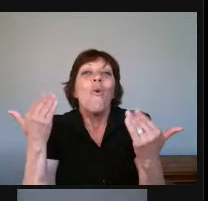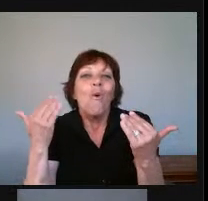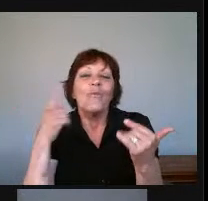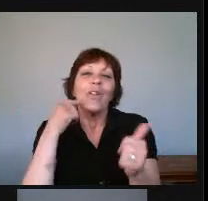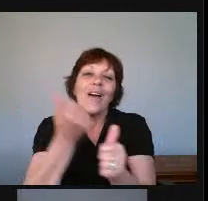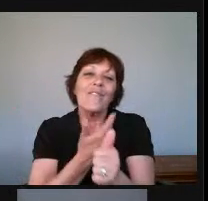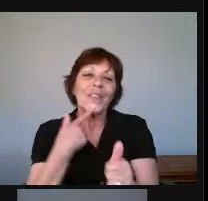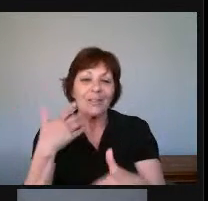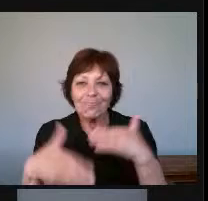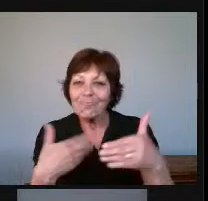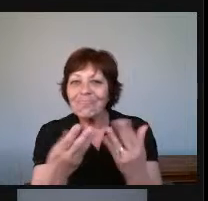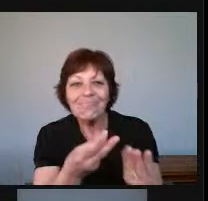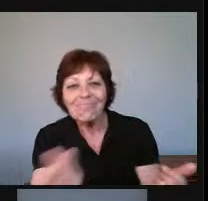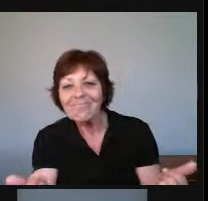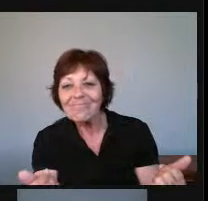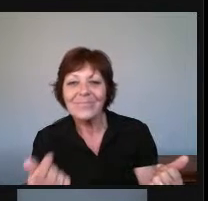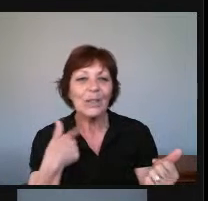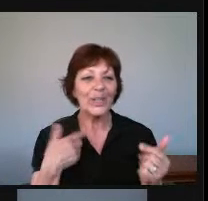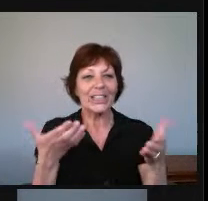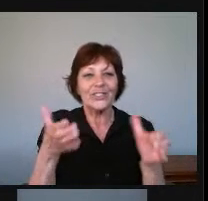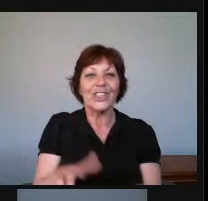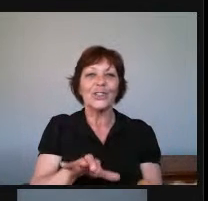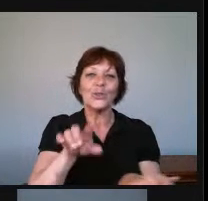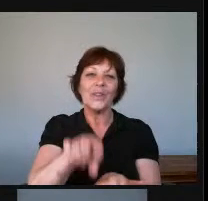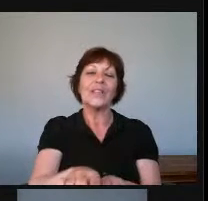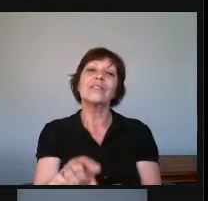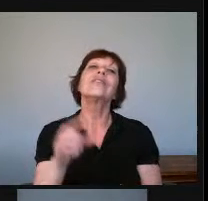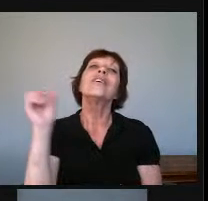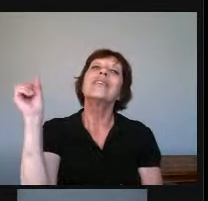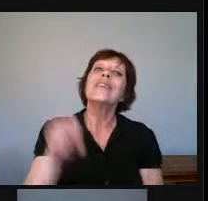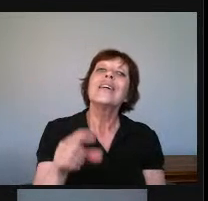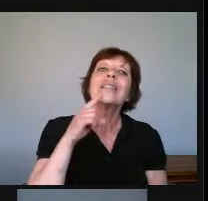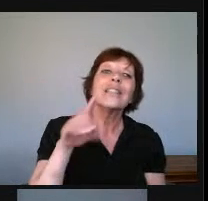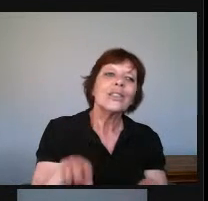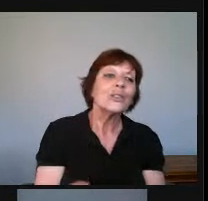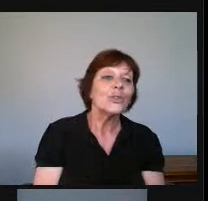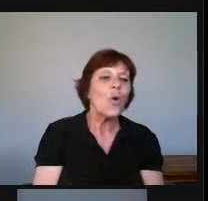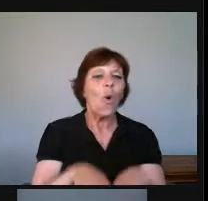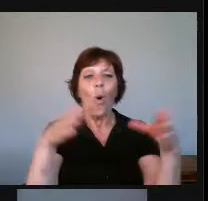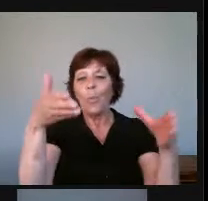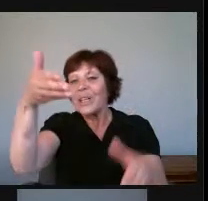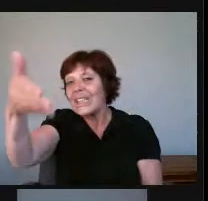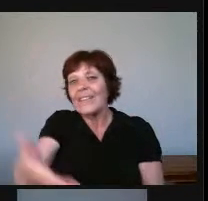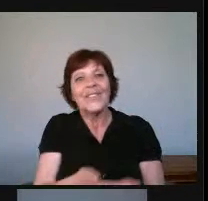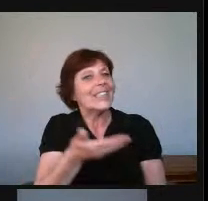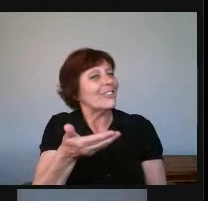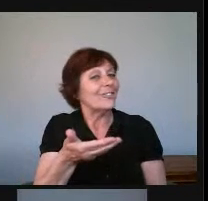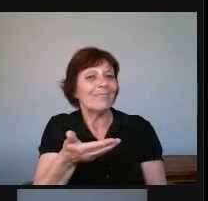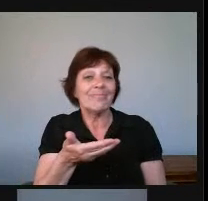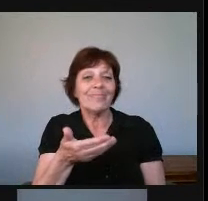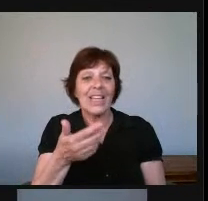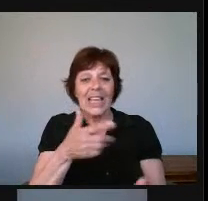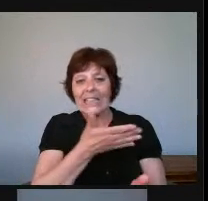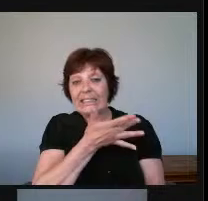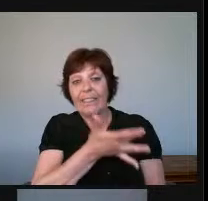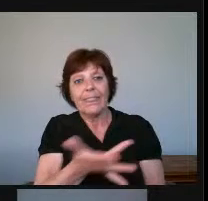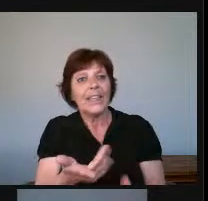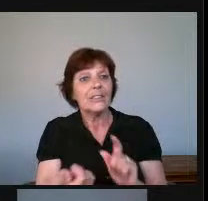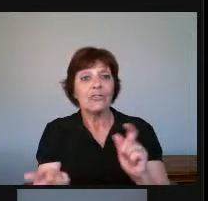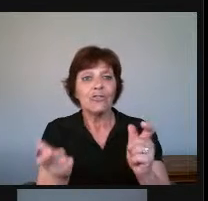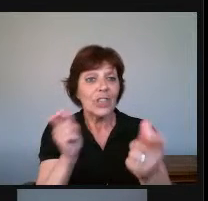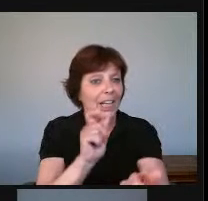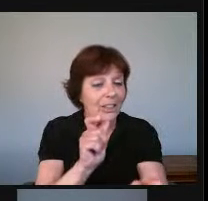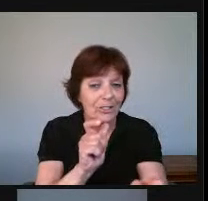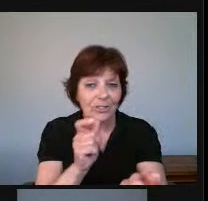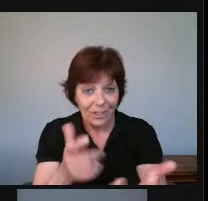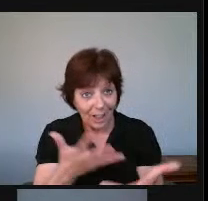would go well and that we get a chance to do this. So certainly this is an open invitation as things change. Lots of